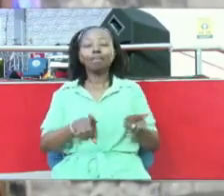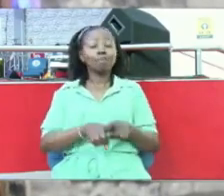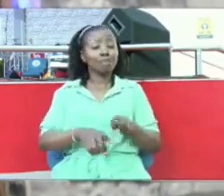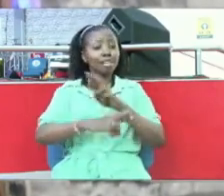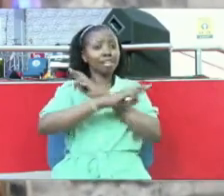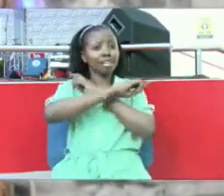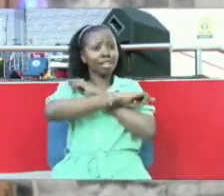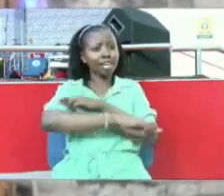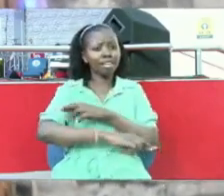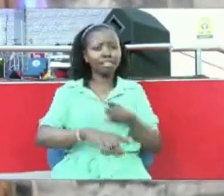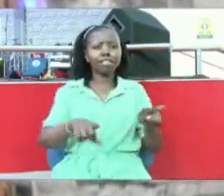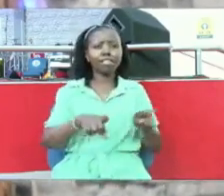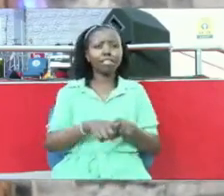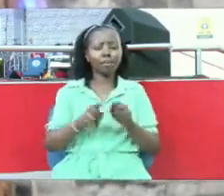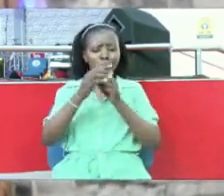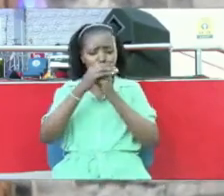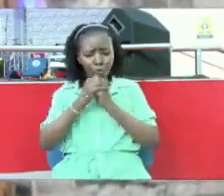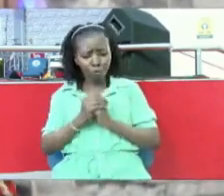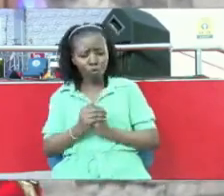I'm relaxing worshiping.